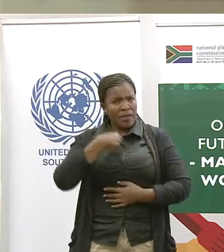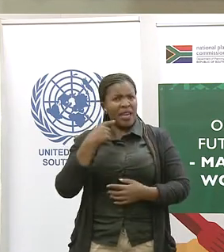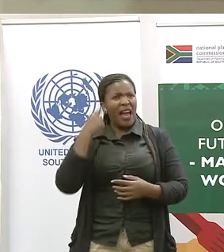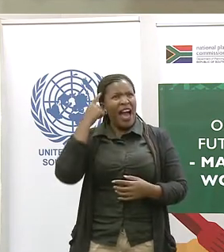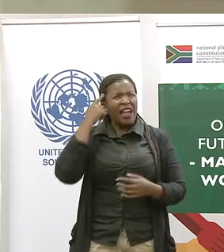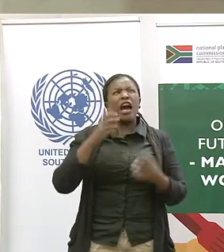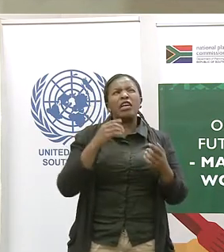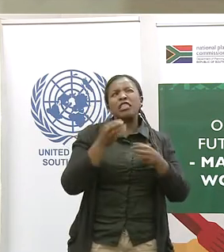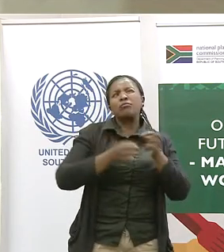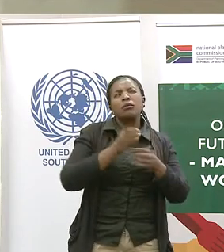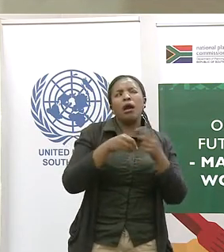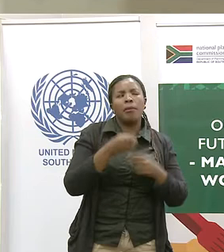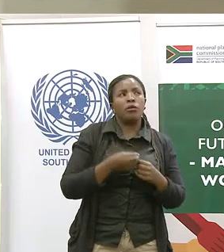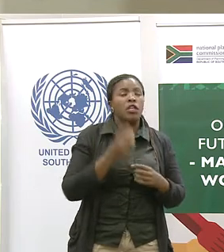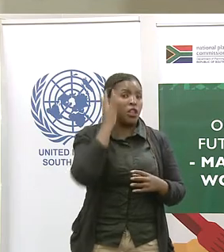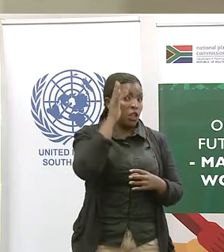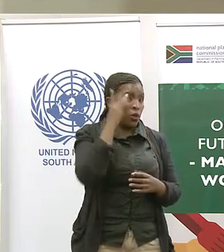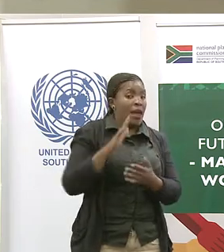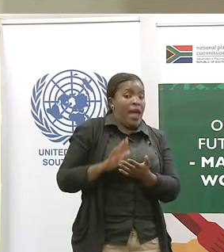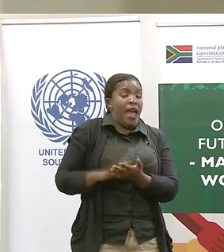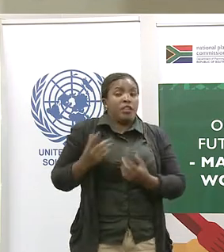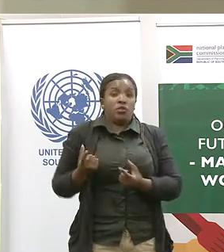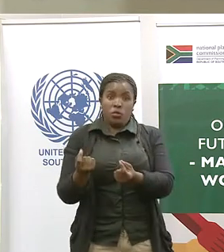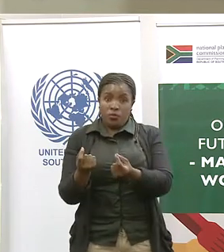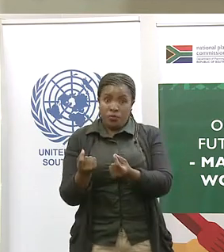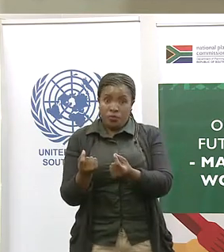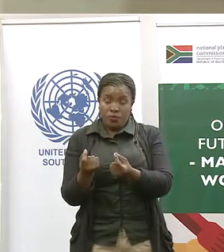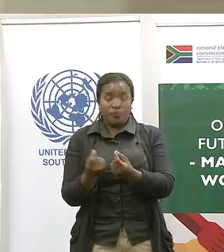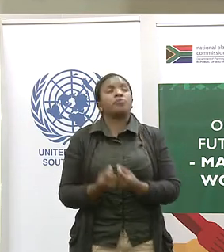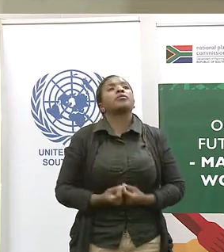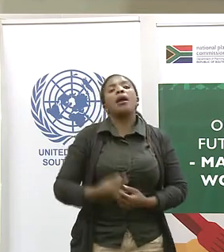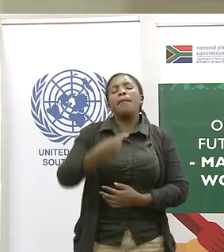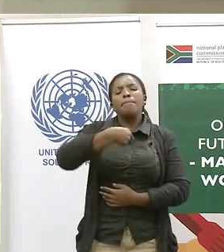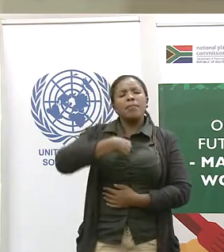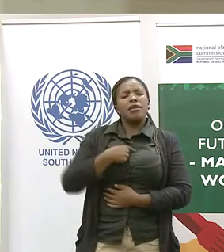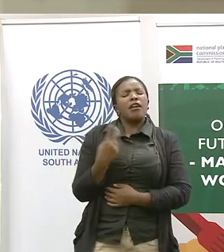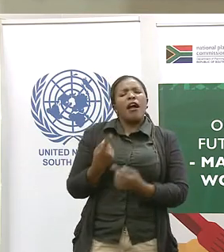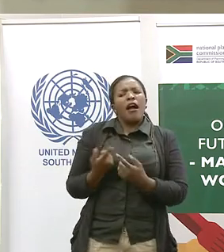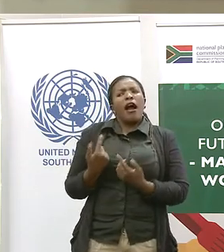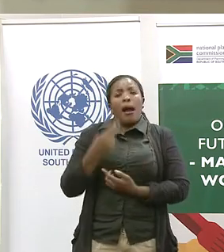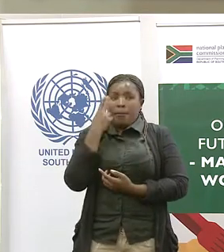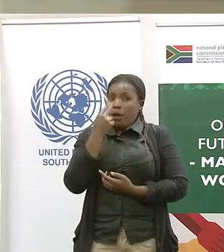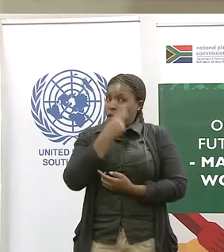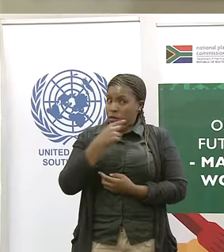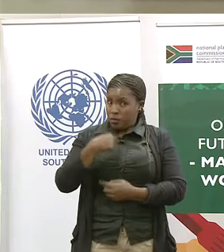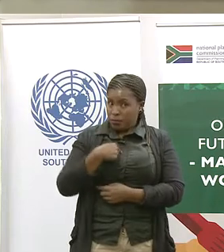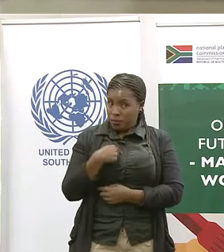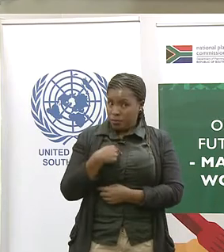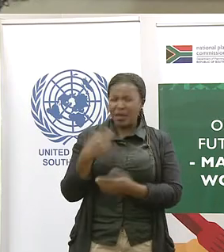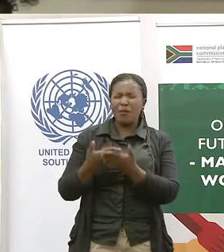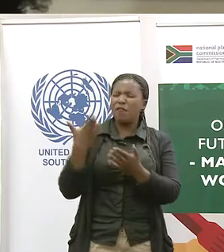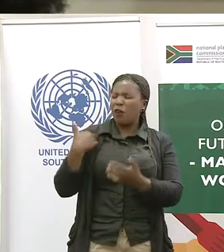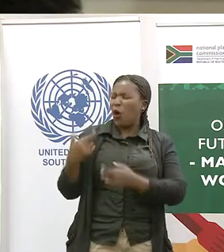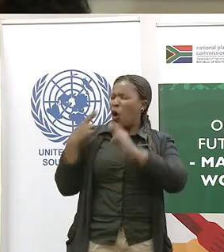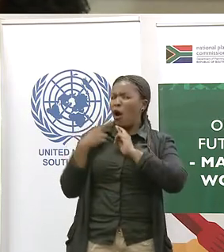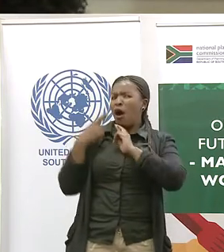and practice. I come from the blindness sector. There was a report produced some time ago